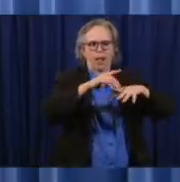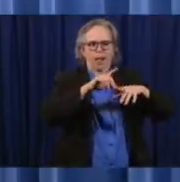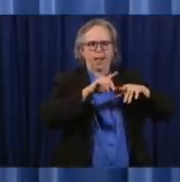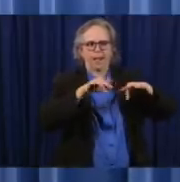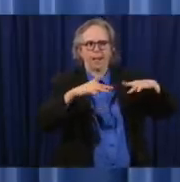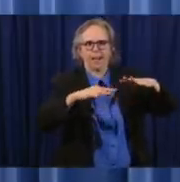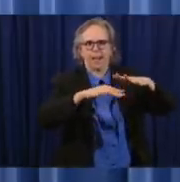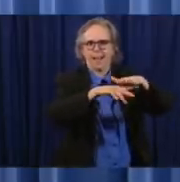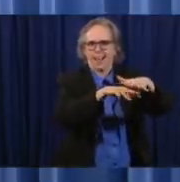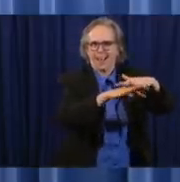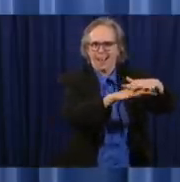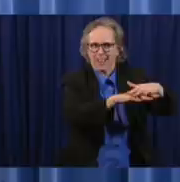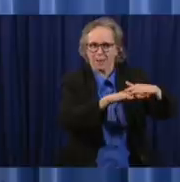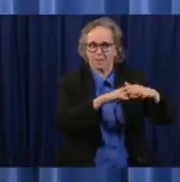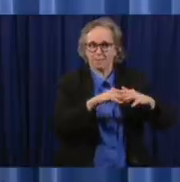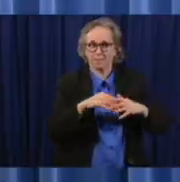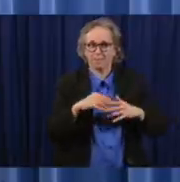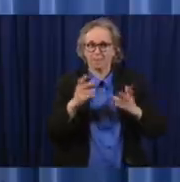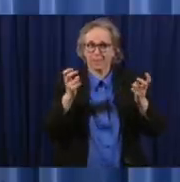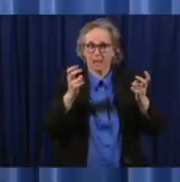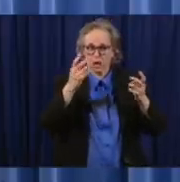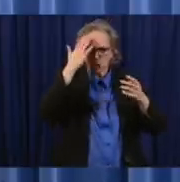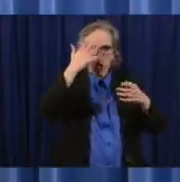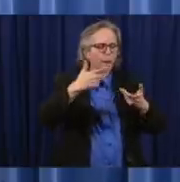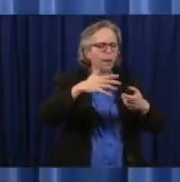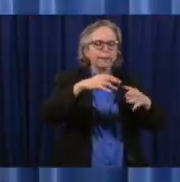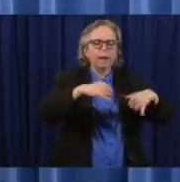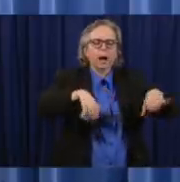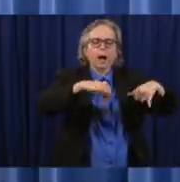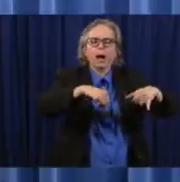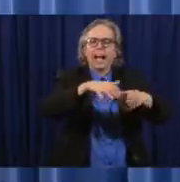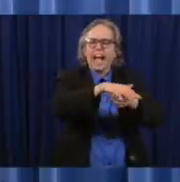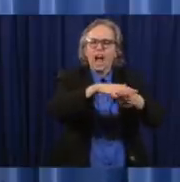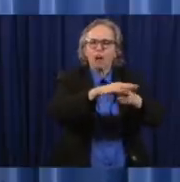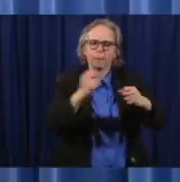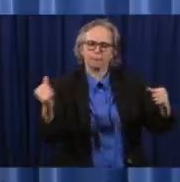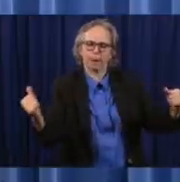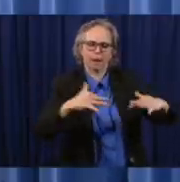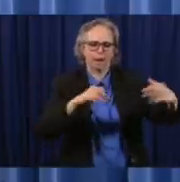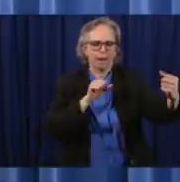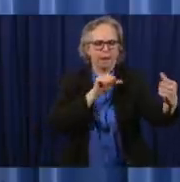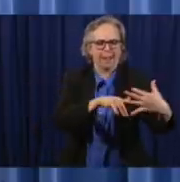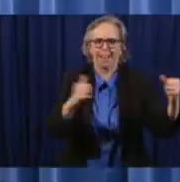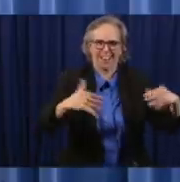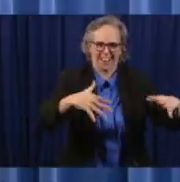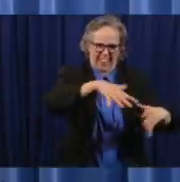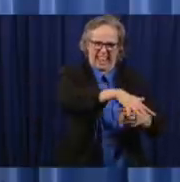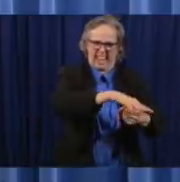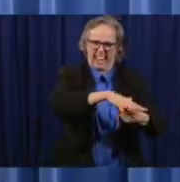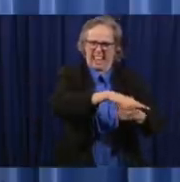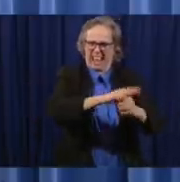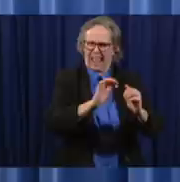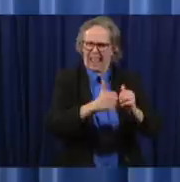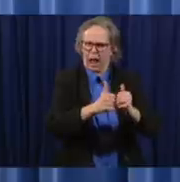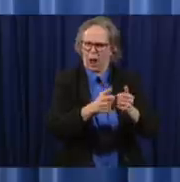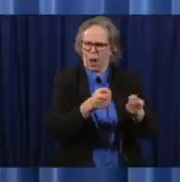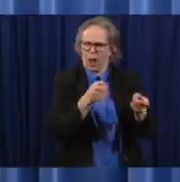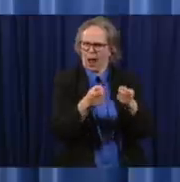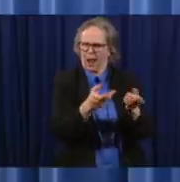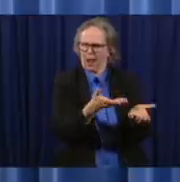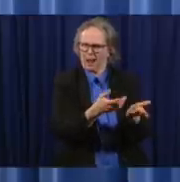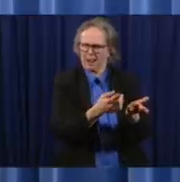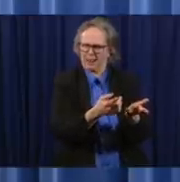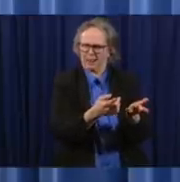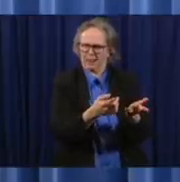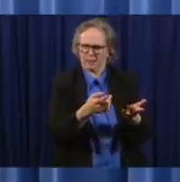common areas. And so figuring out how you can do that where you can still have a great camping experience. Fran and I have camped all across